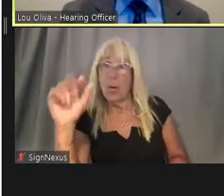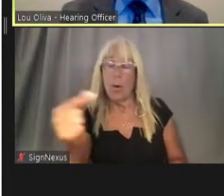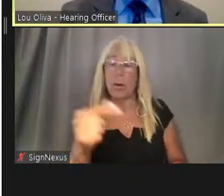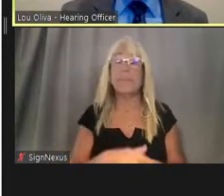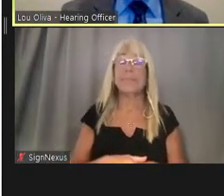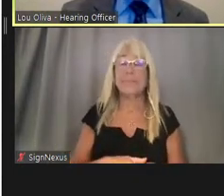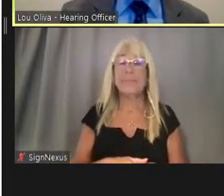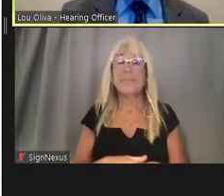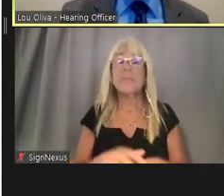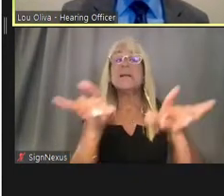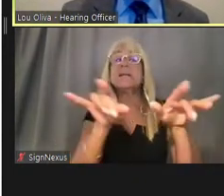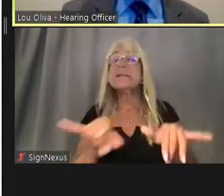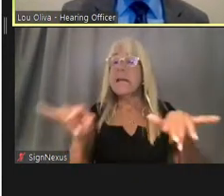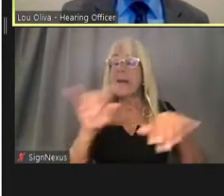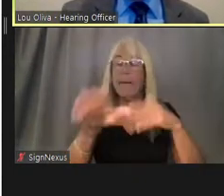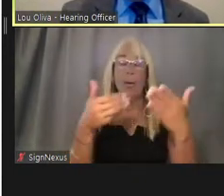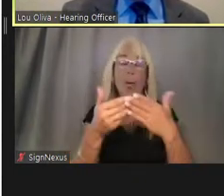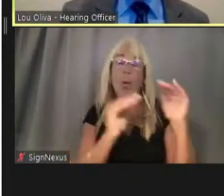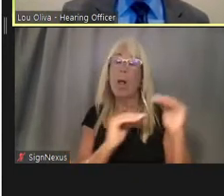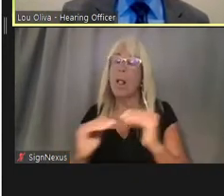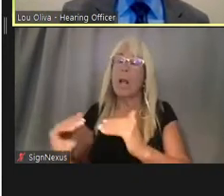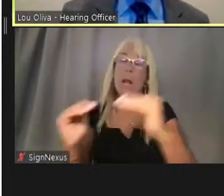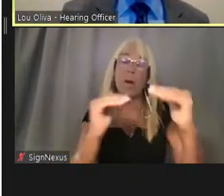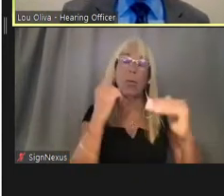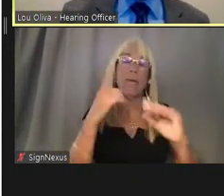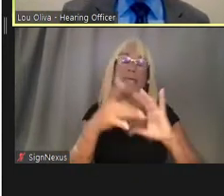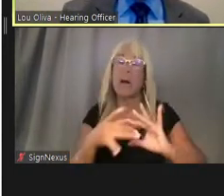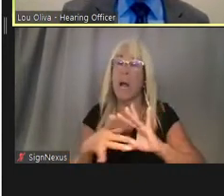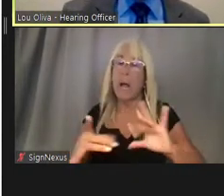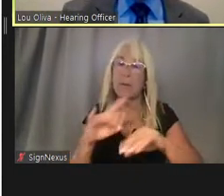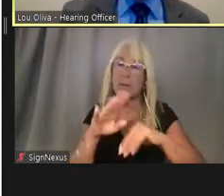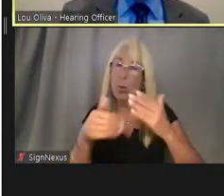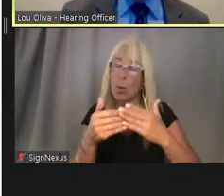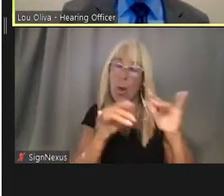weight as all other methods for submitting comments